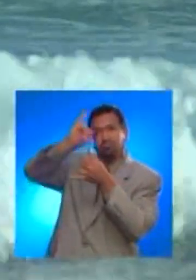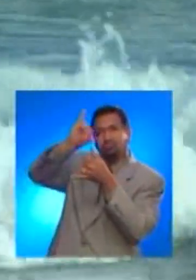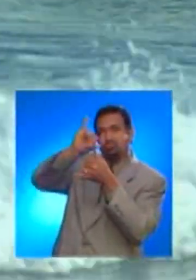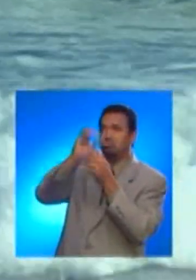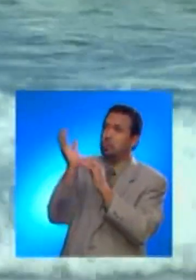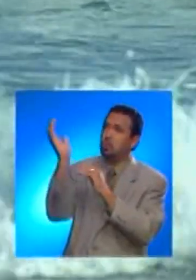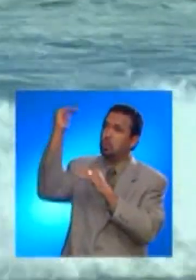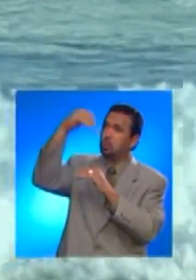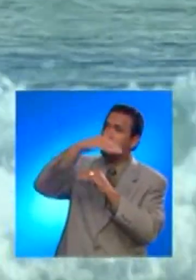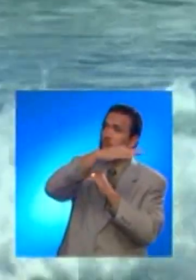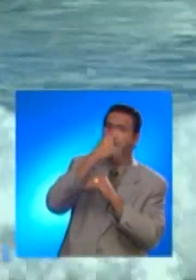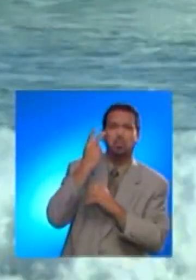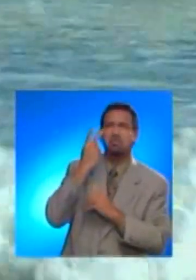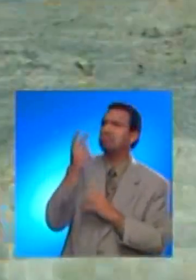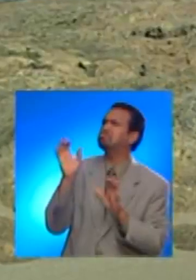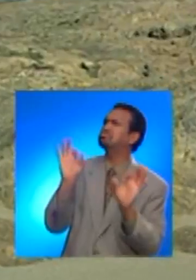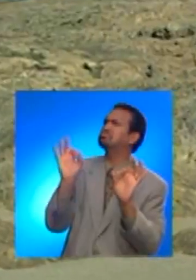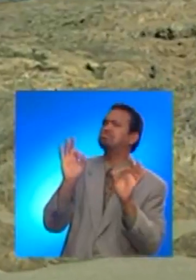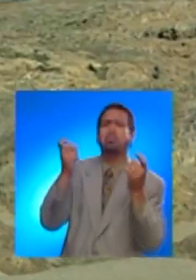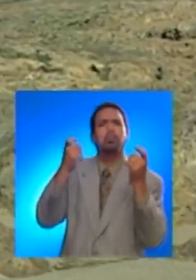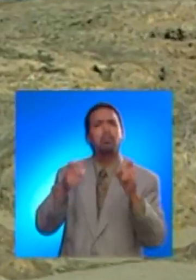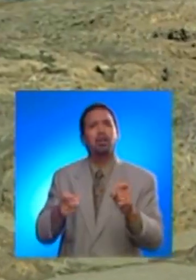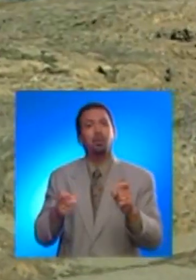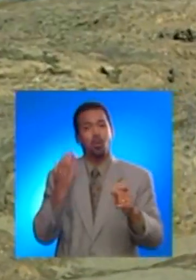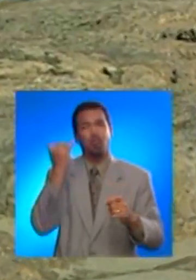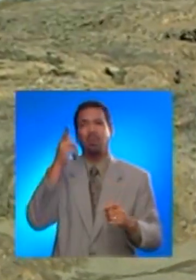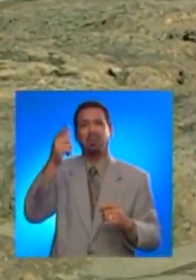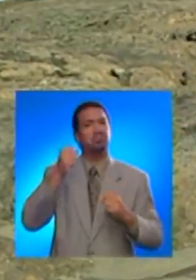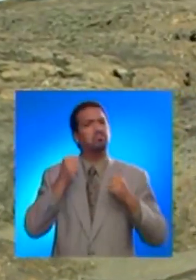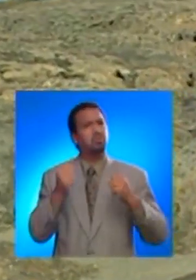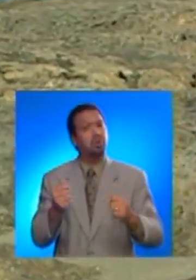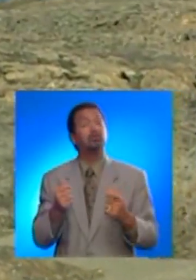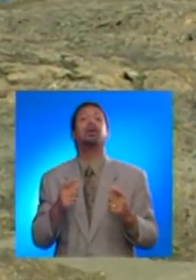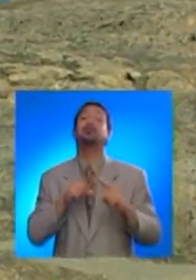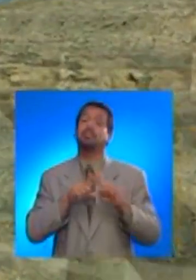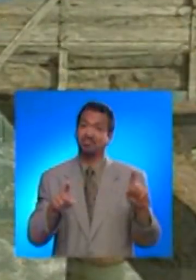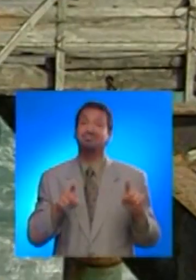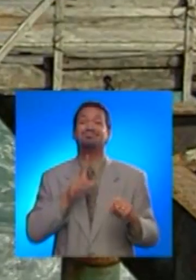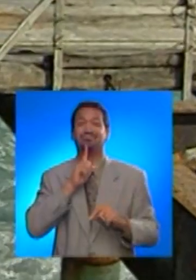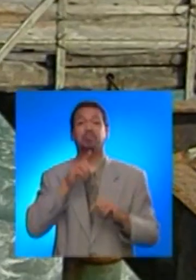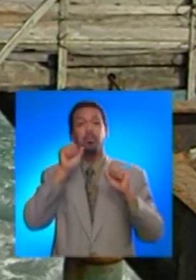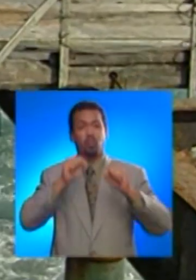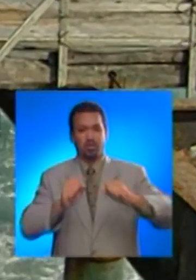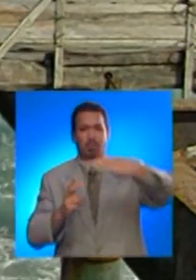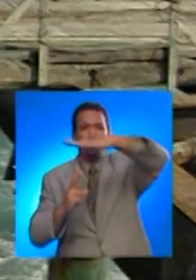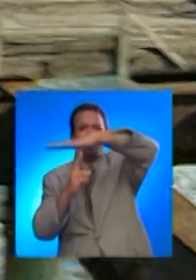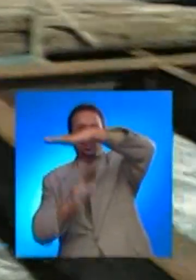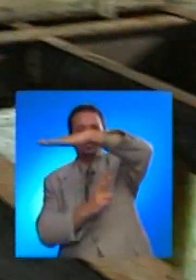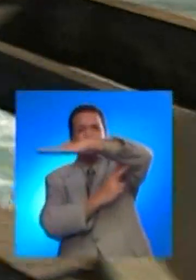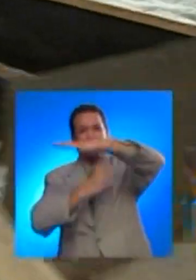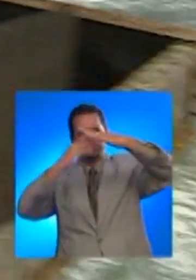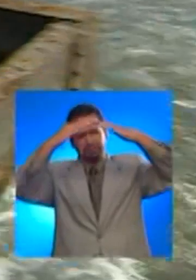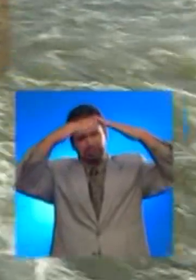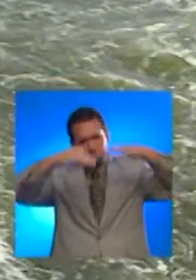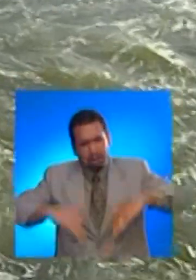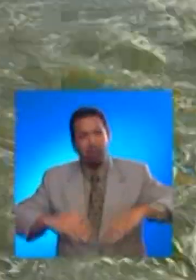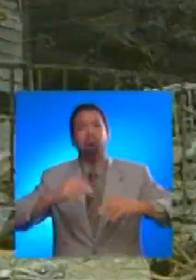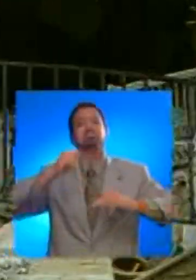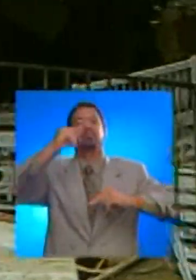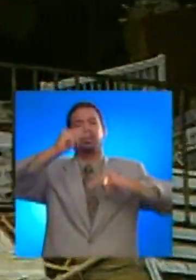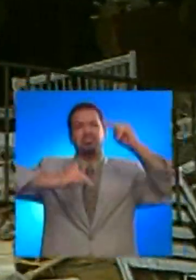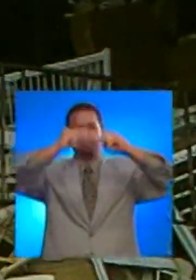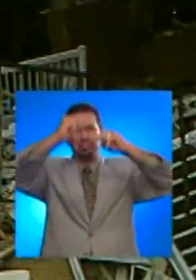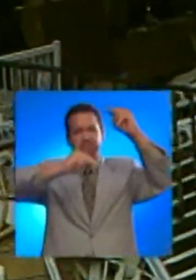Because of its often small height, one may see a tsunami as non-threatening, but it is capable of dragging or destroying